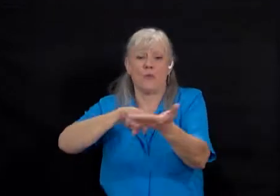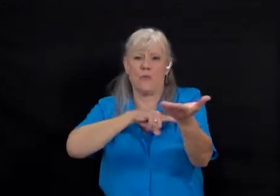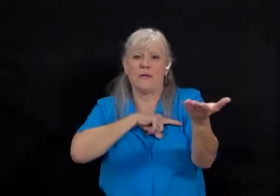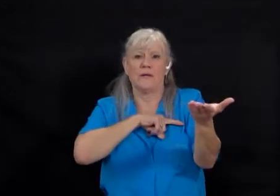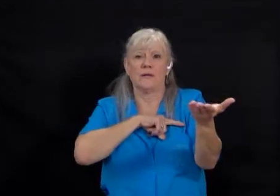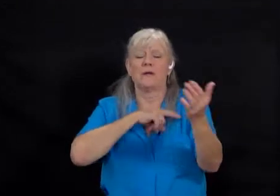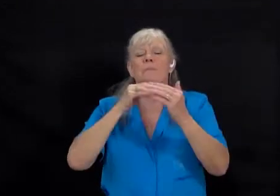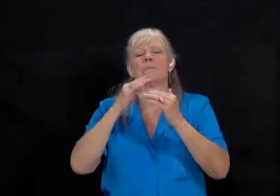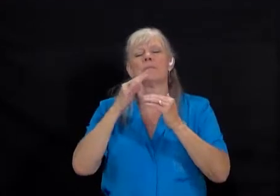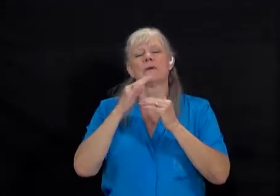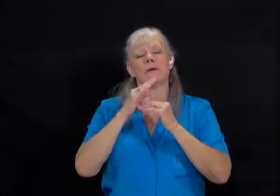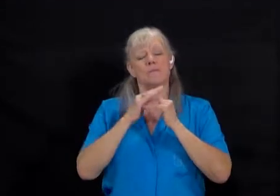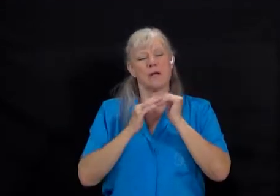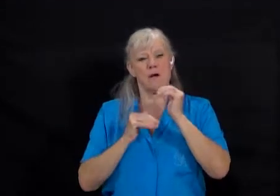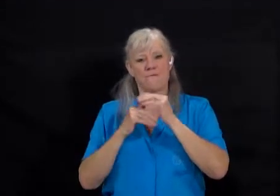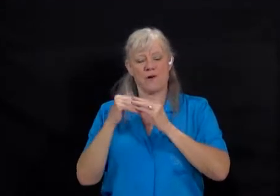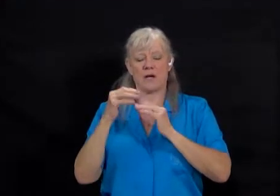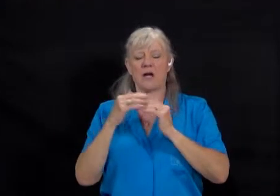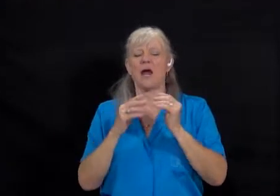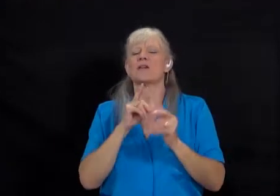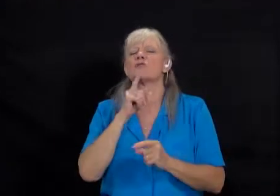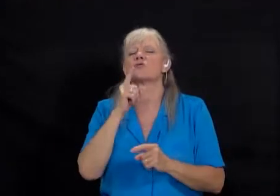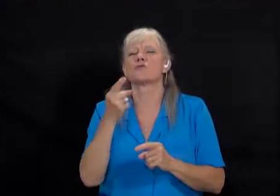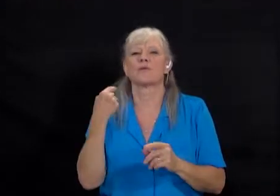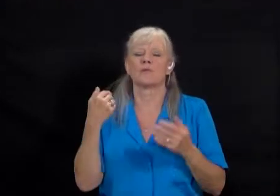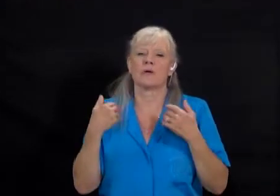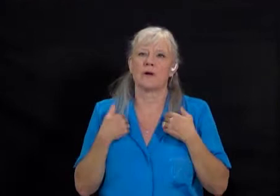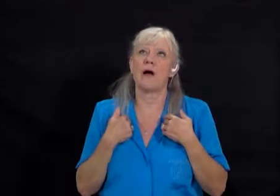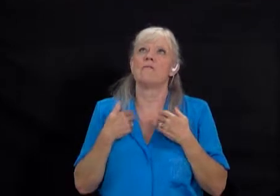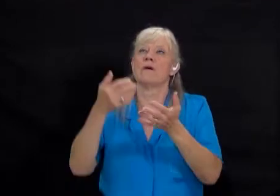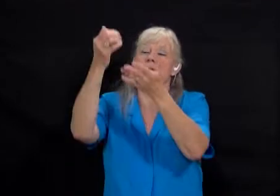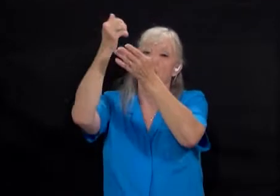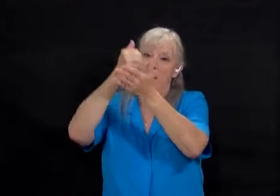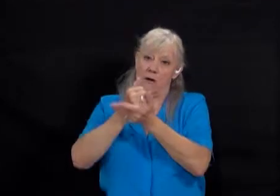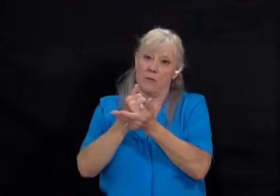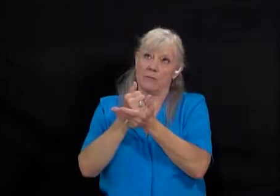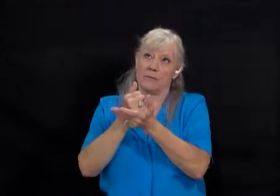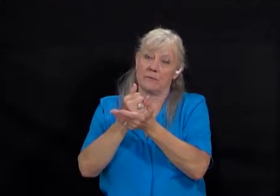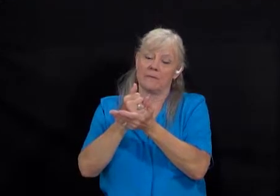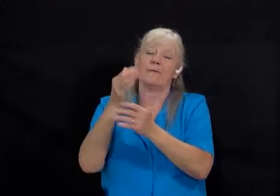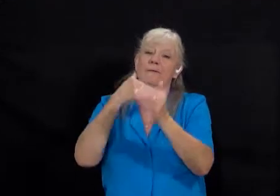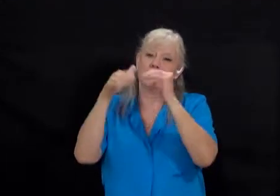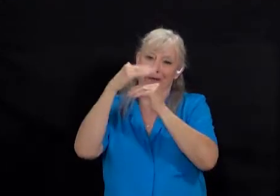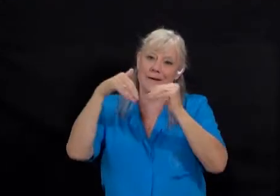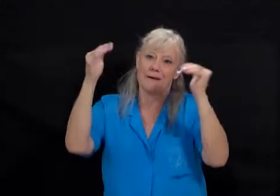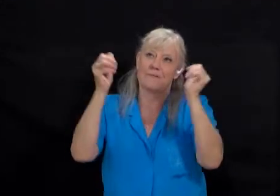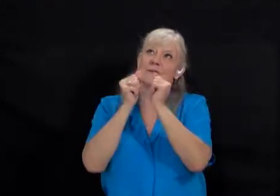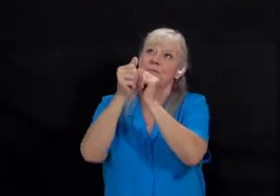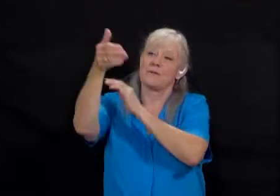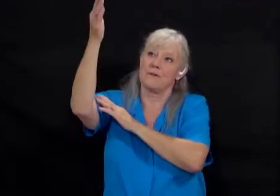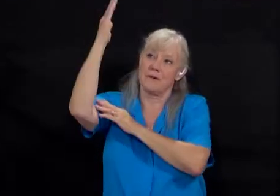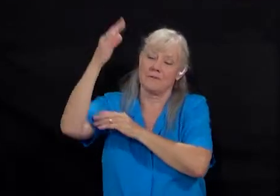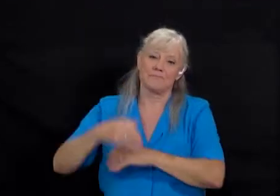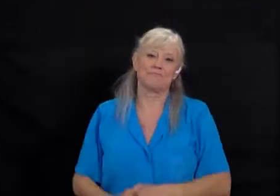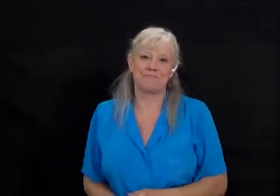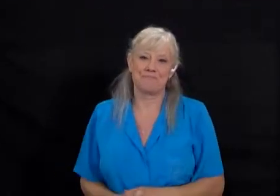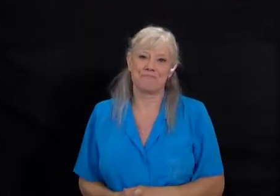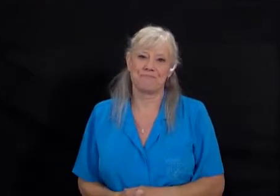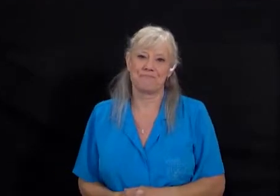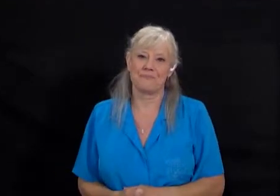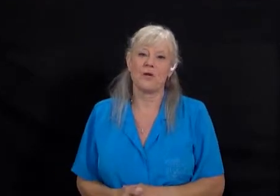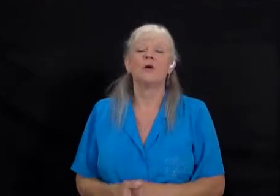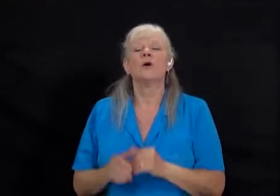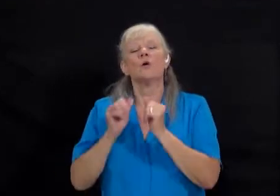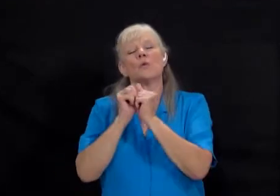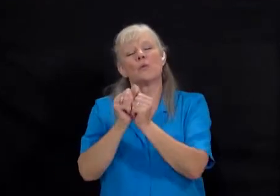be confident following where he, our head and founder, has gone before. Therefore, overcome with paschal